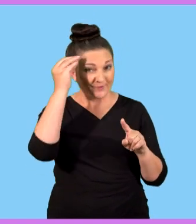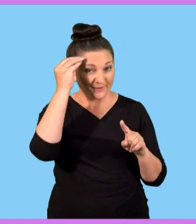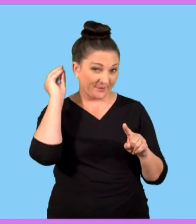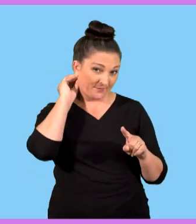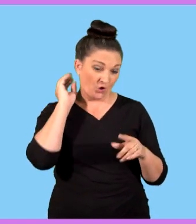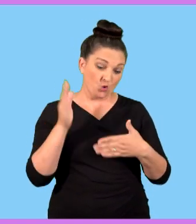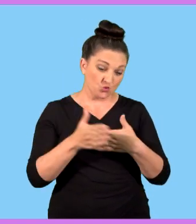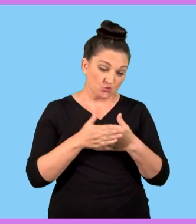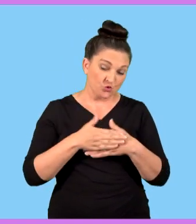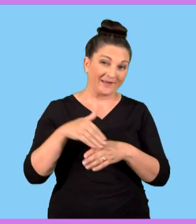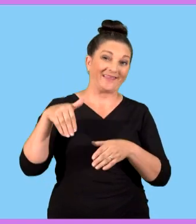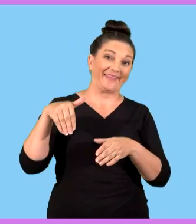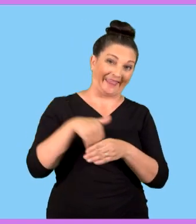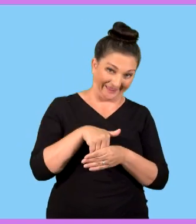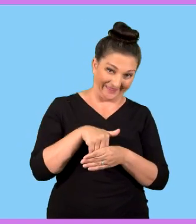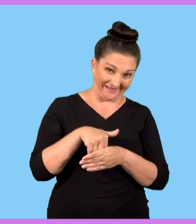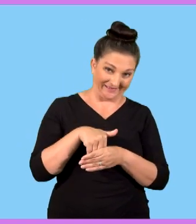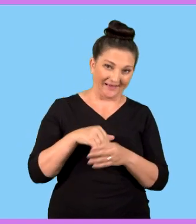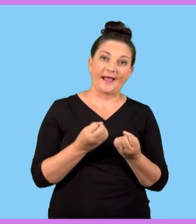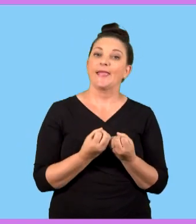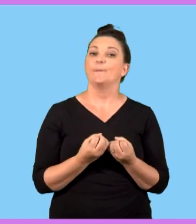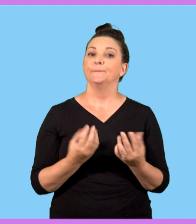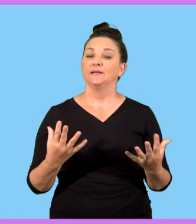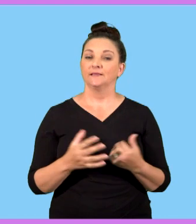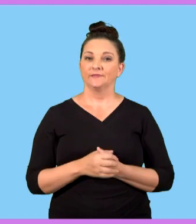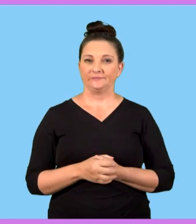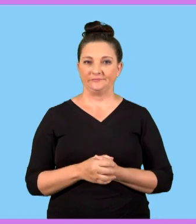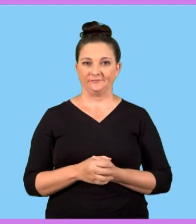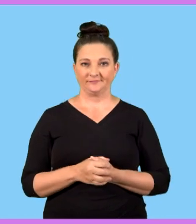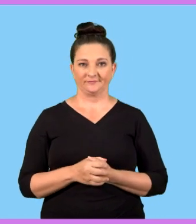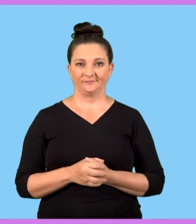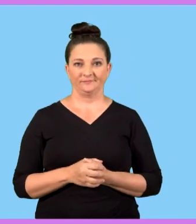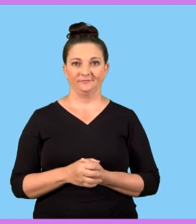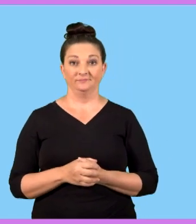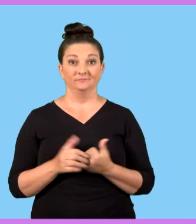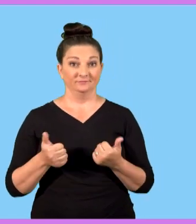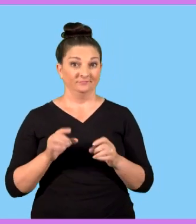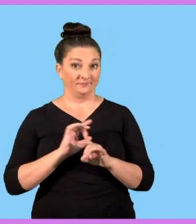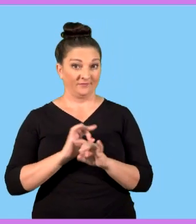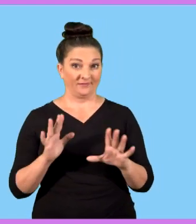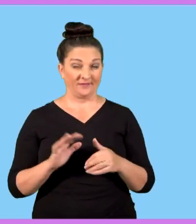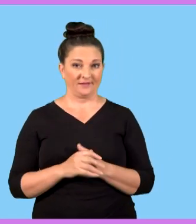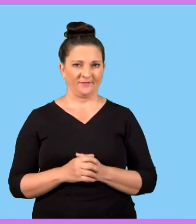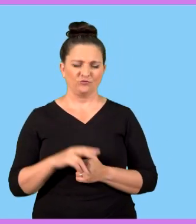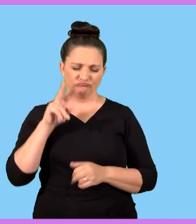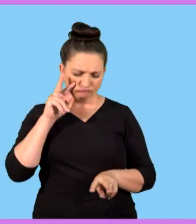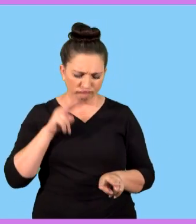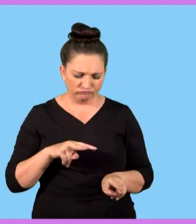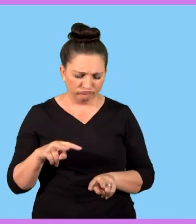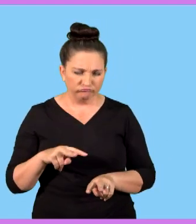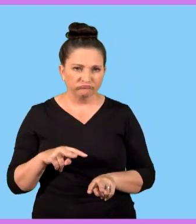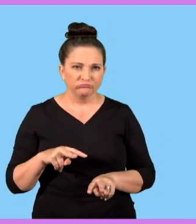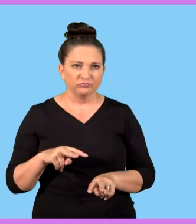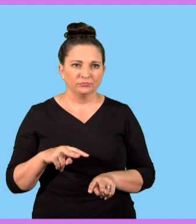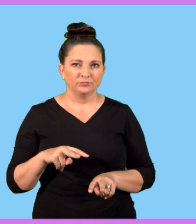be interior doors. And we want to know how many, determine the number. Are we clear? So if I look at